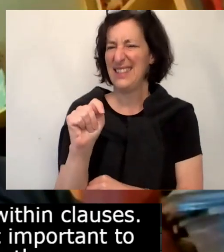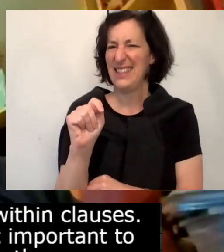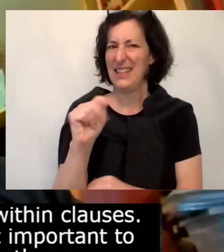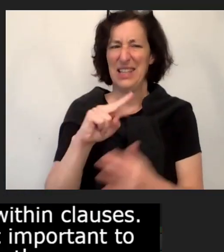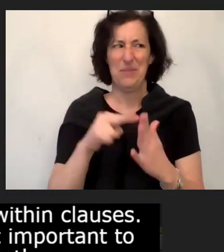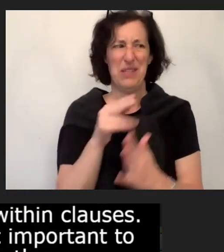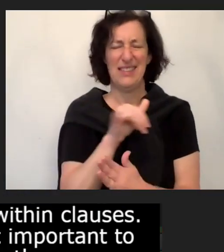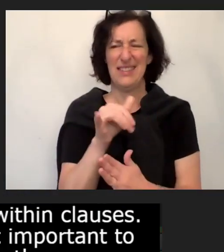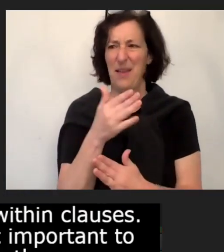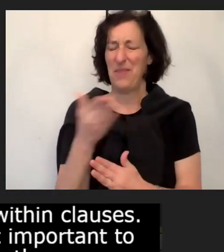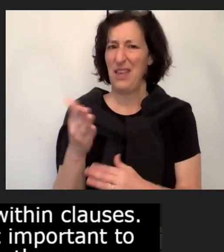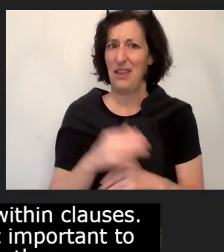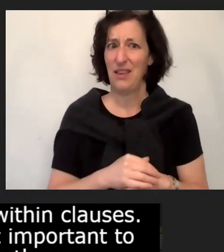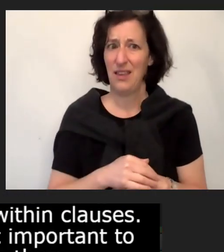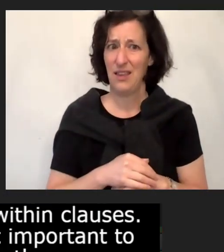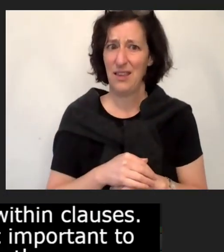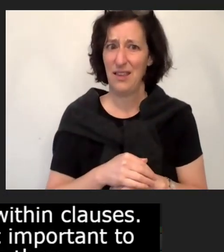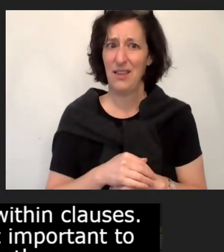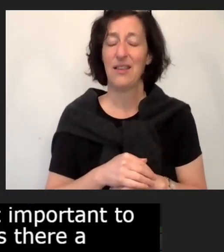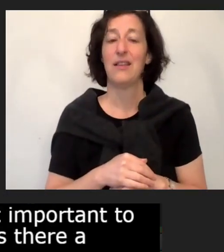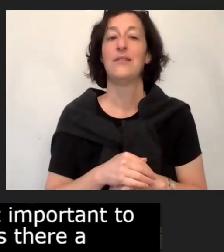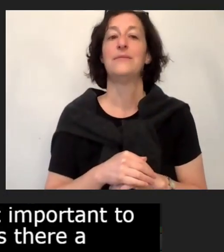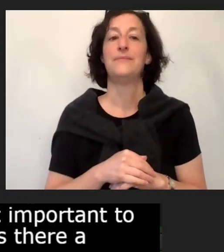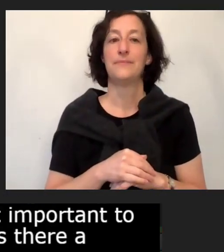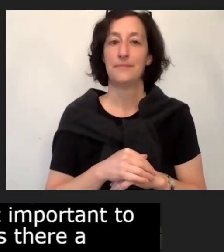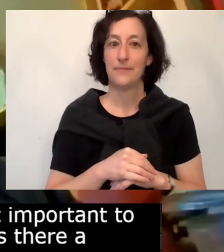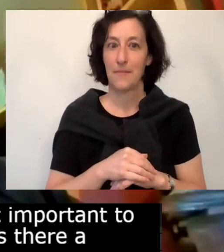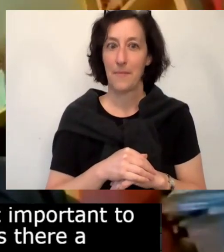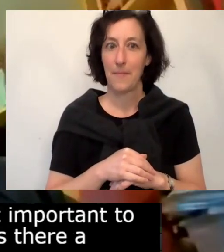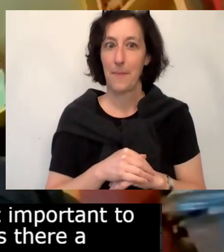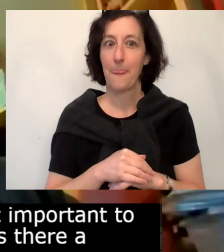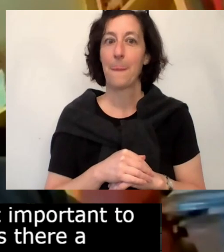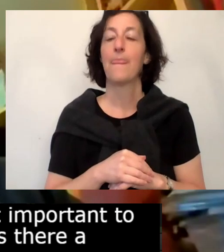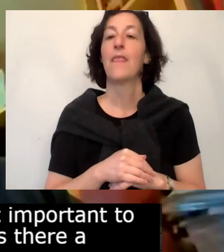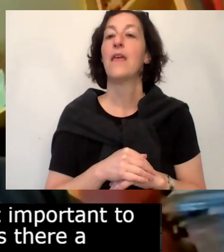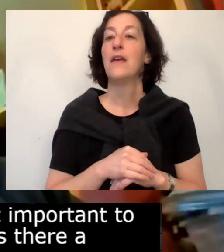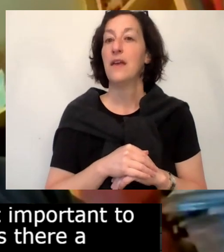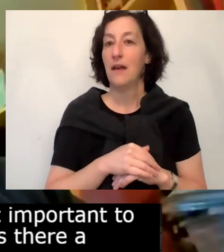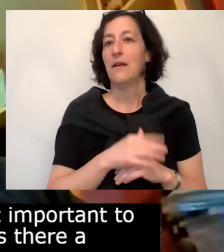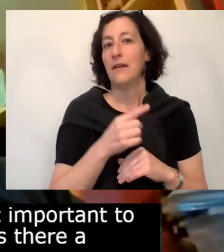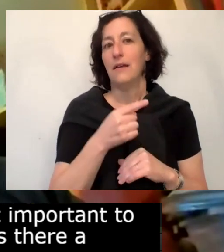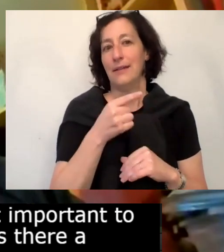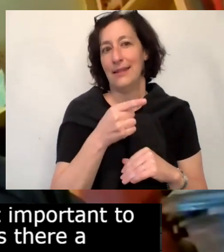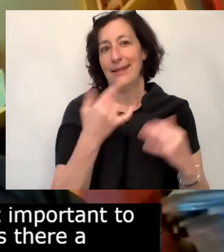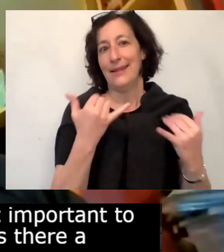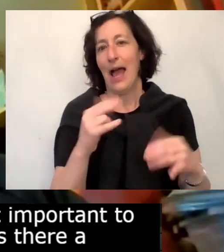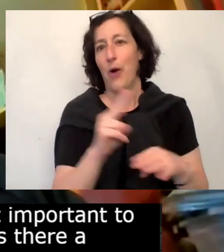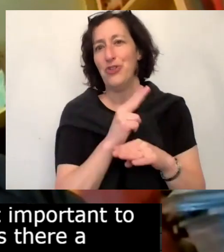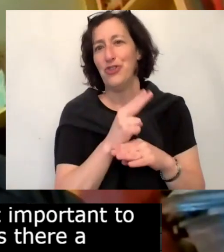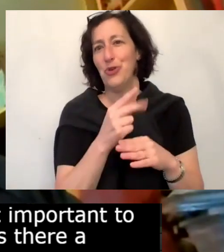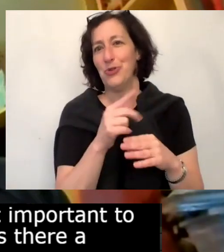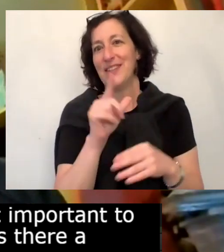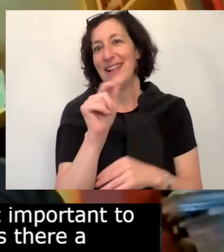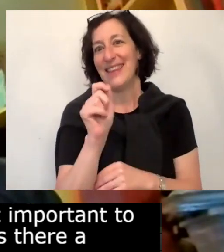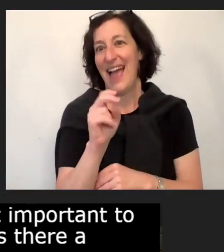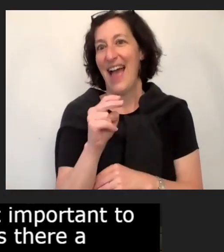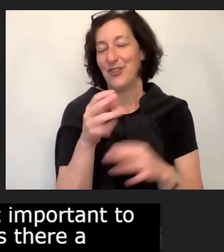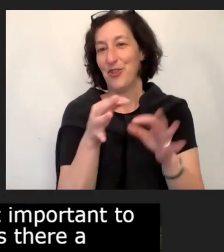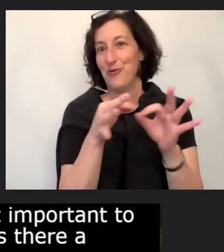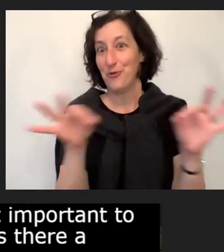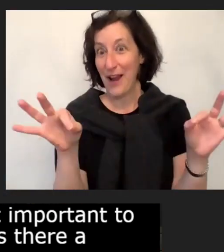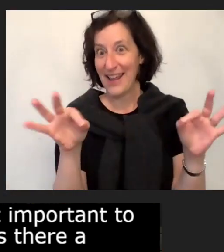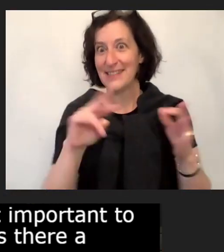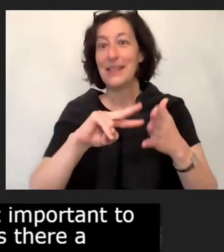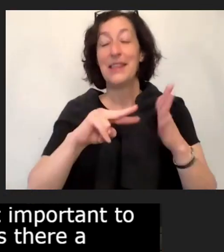say res ipsa loquitur when what you mean is the thing speaks for itself? Is there a reason? Is there a reason? One of the ones